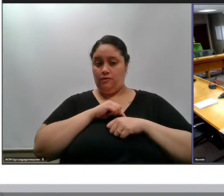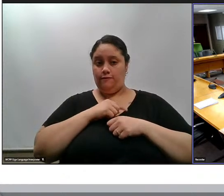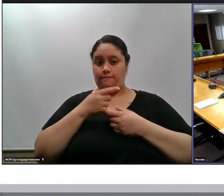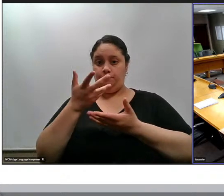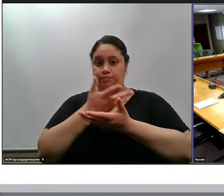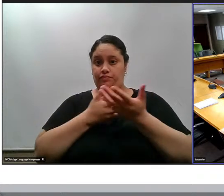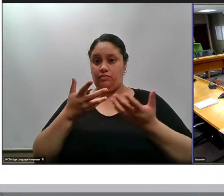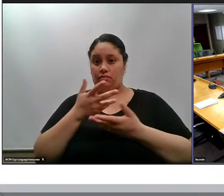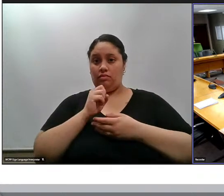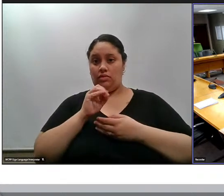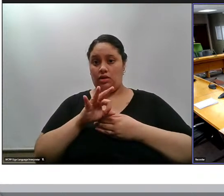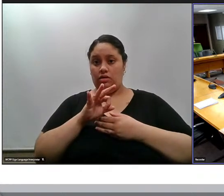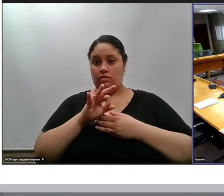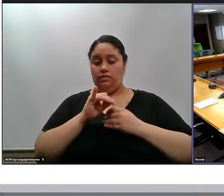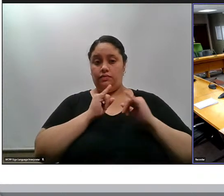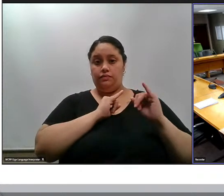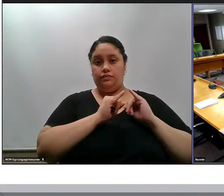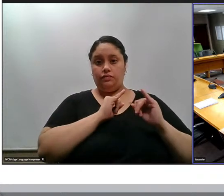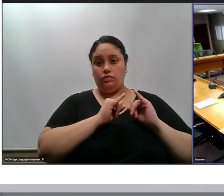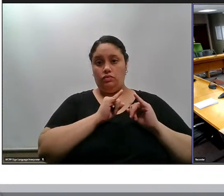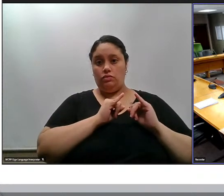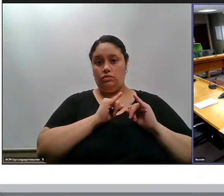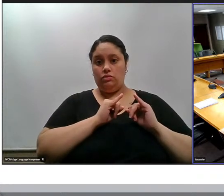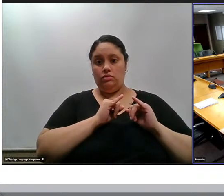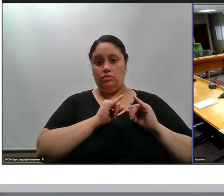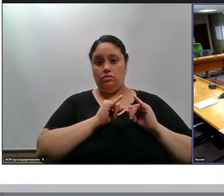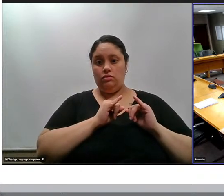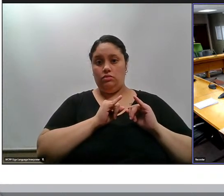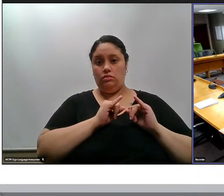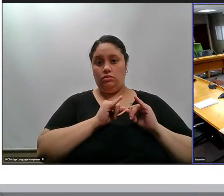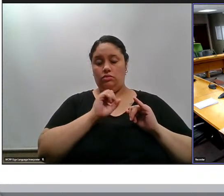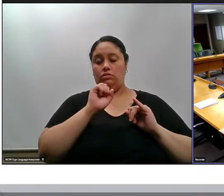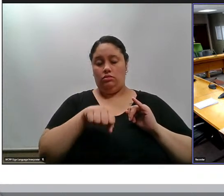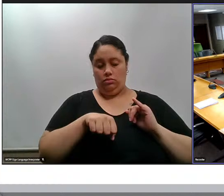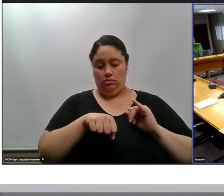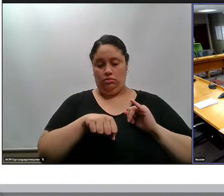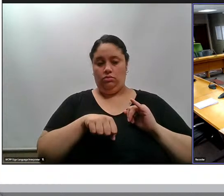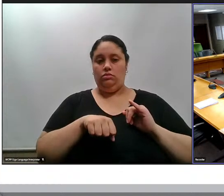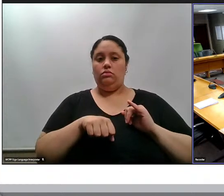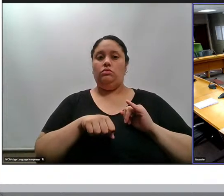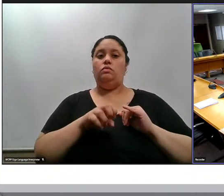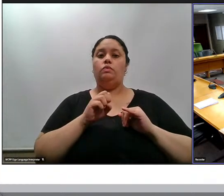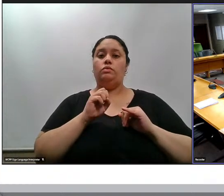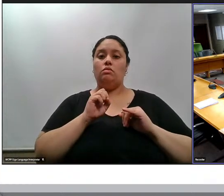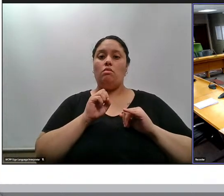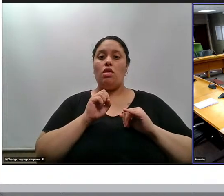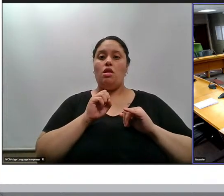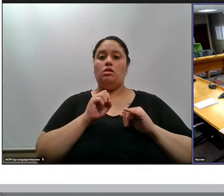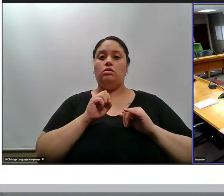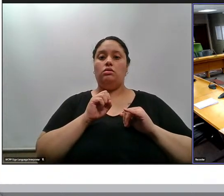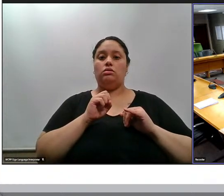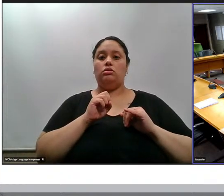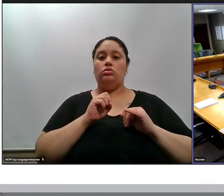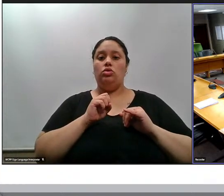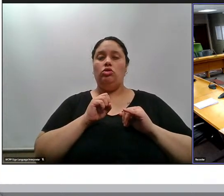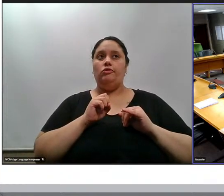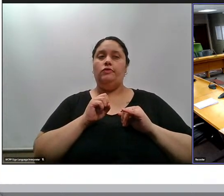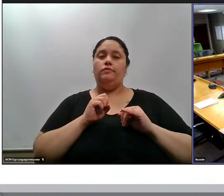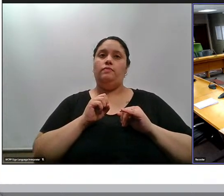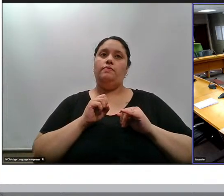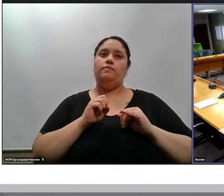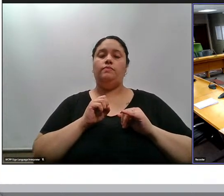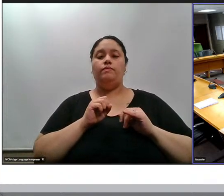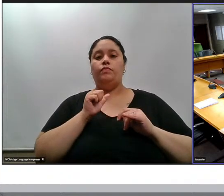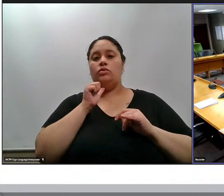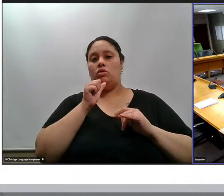on whether the process of interviews should continue or not. Yes, so essentially there isn't a definition or a